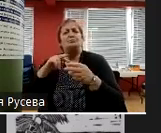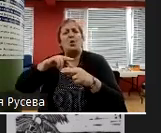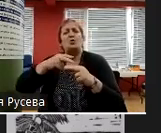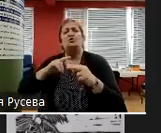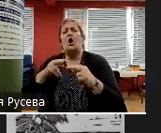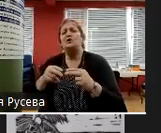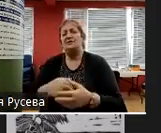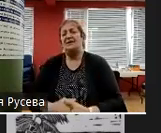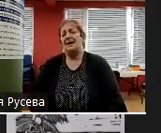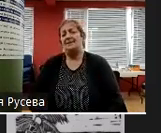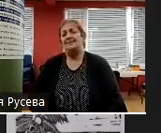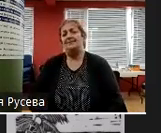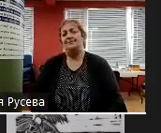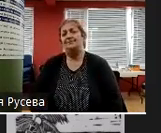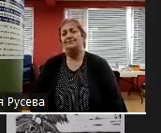Okay. Thanks.